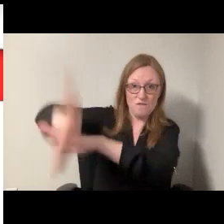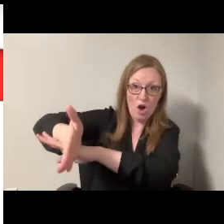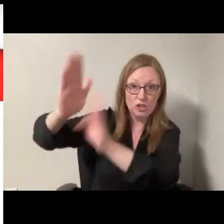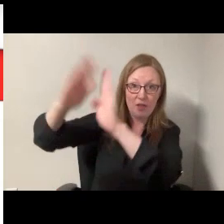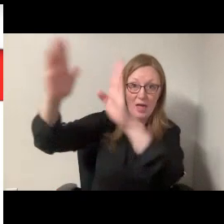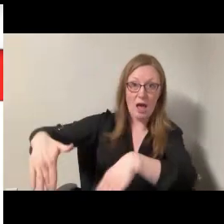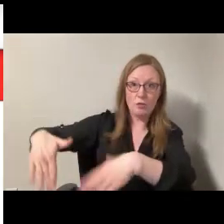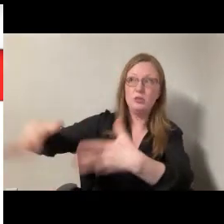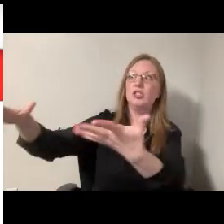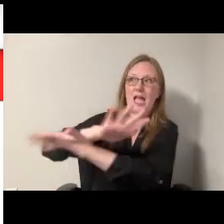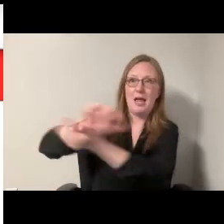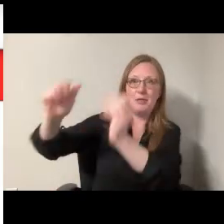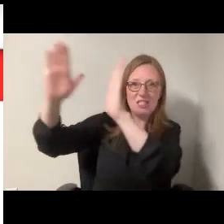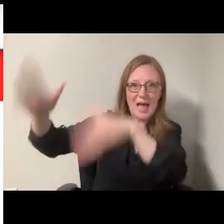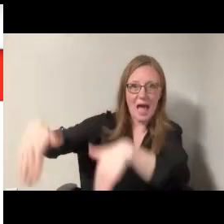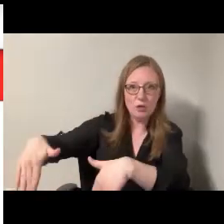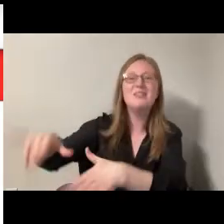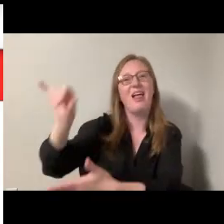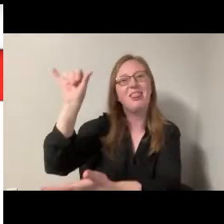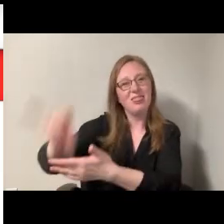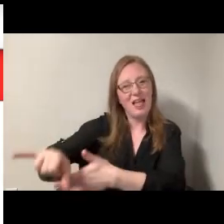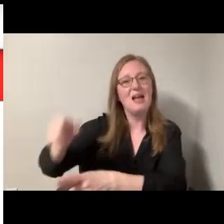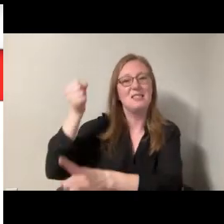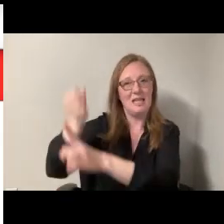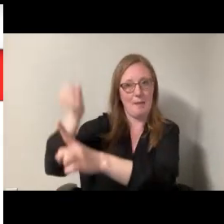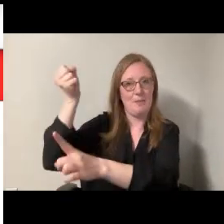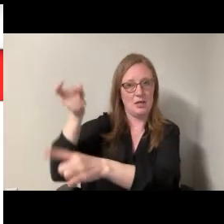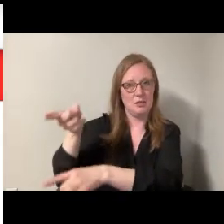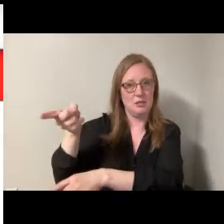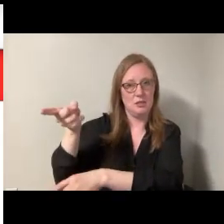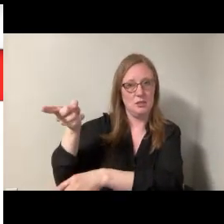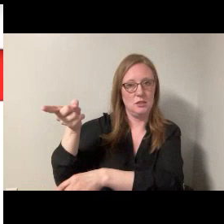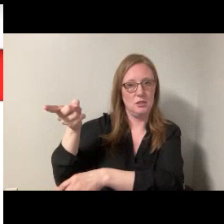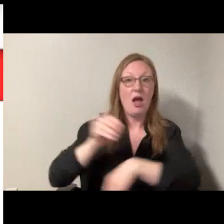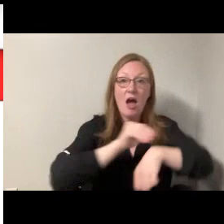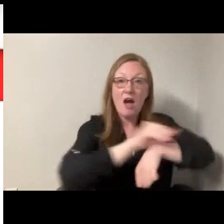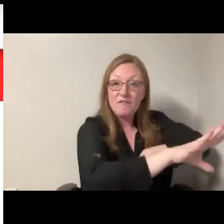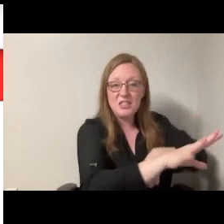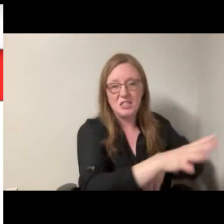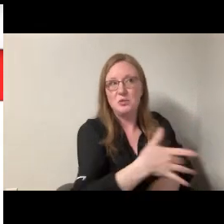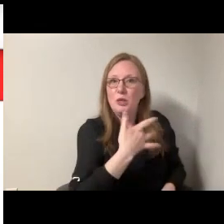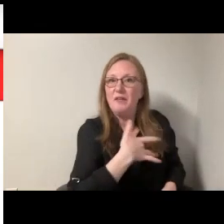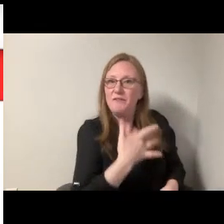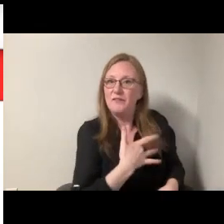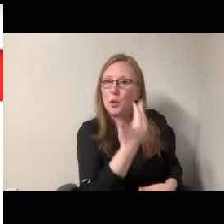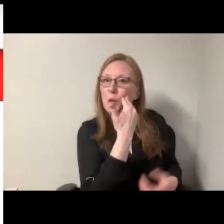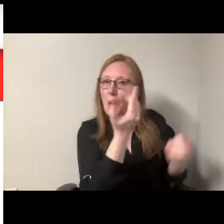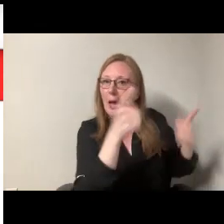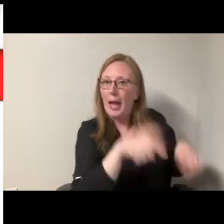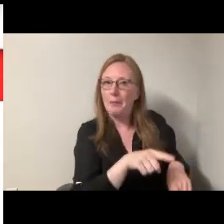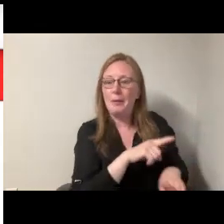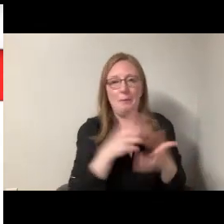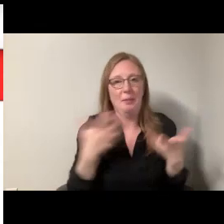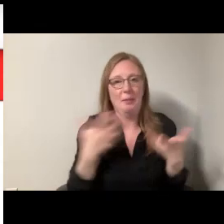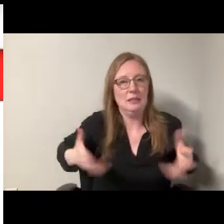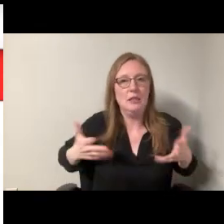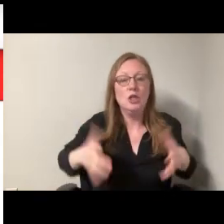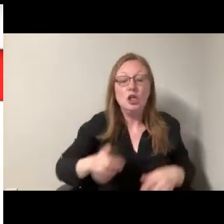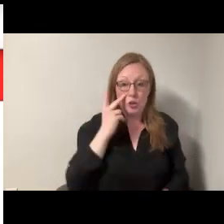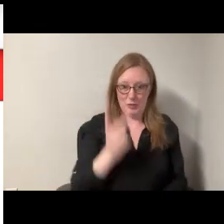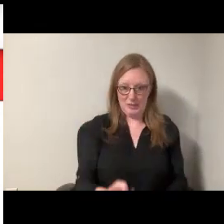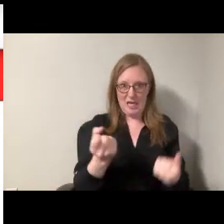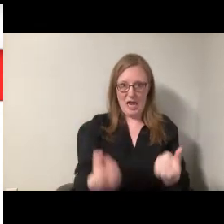to the structure. And so once you get this, estimate what your impacted population is, and